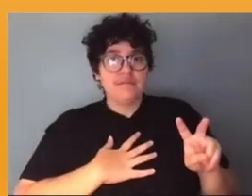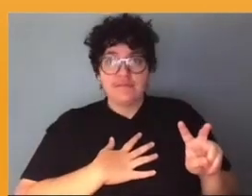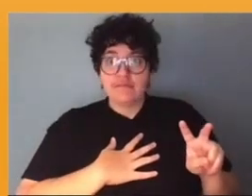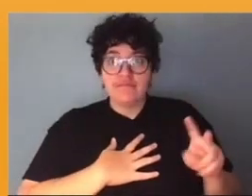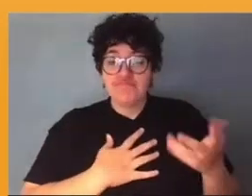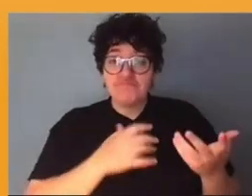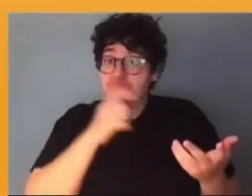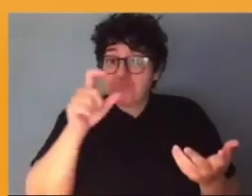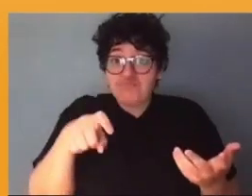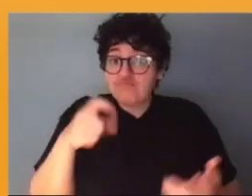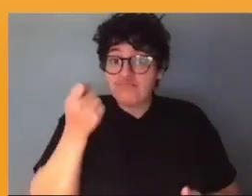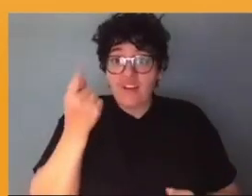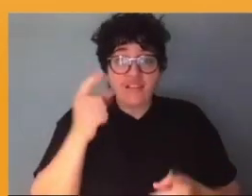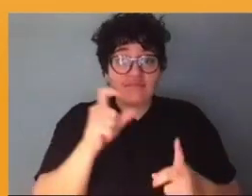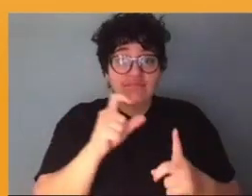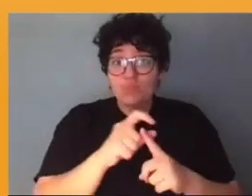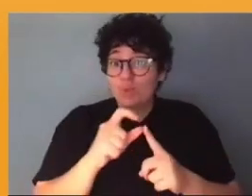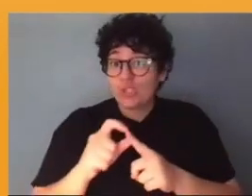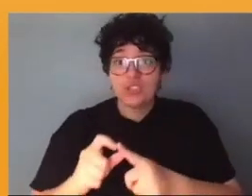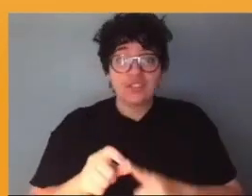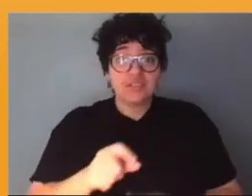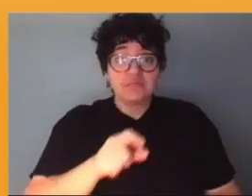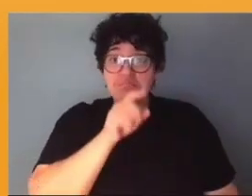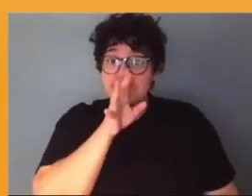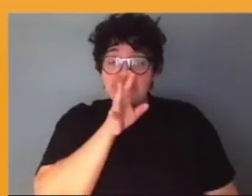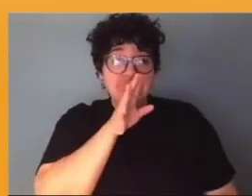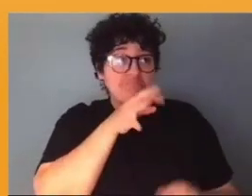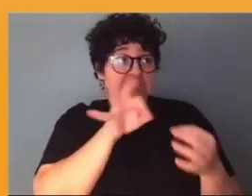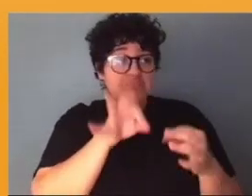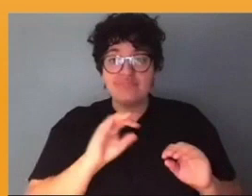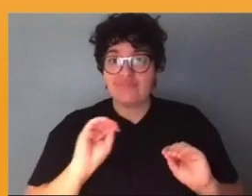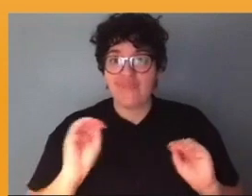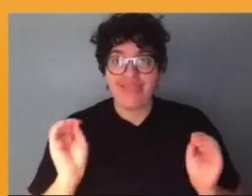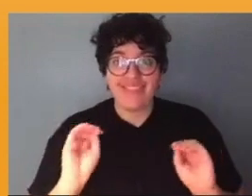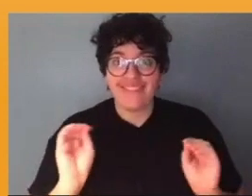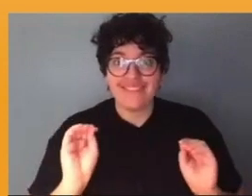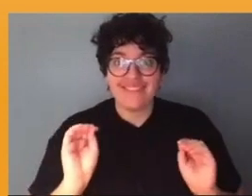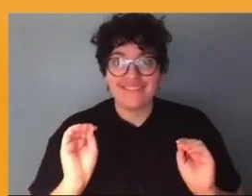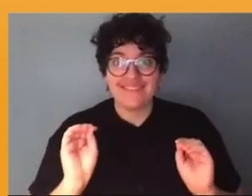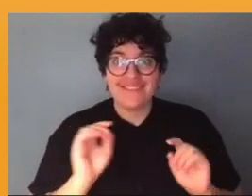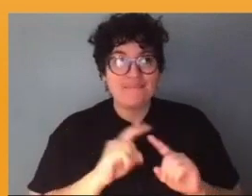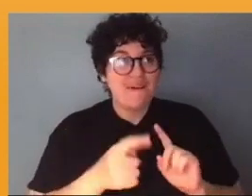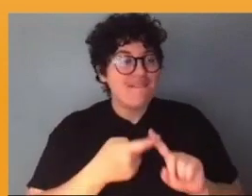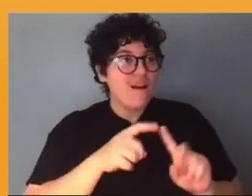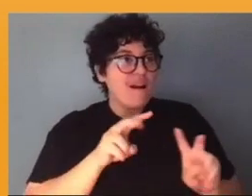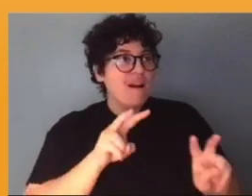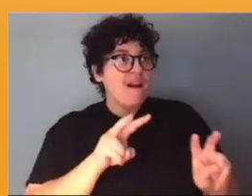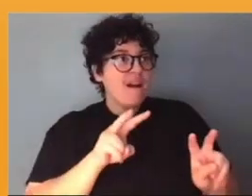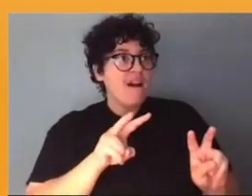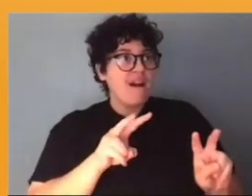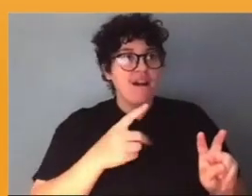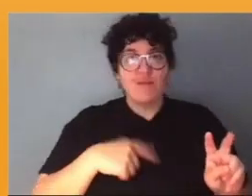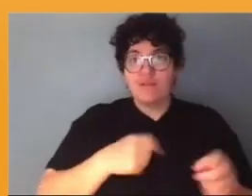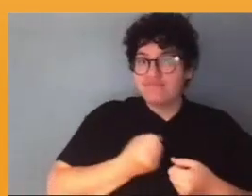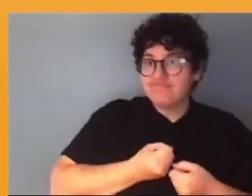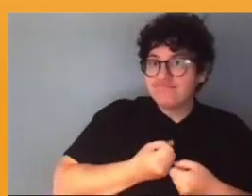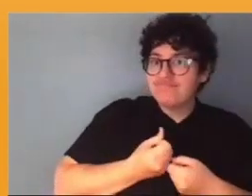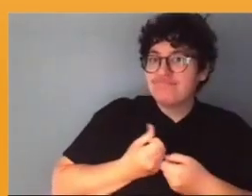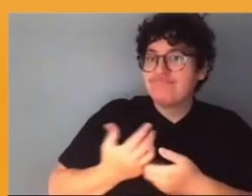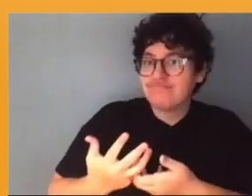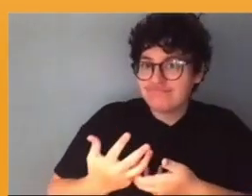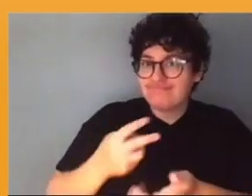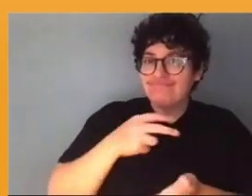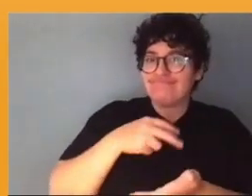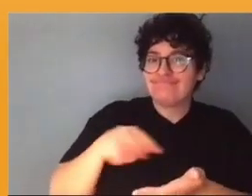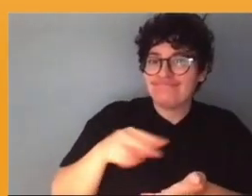actually verbally explaining what the dance is about. They feel it